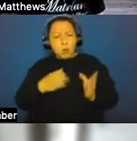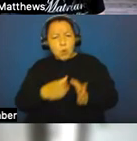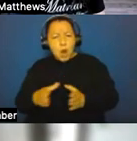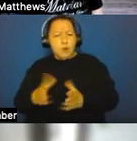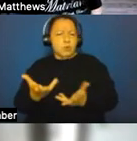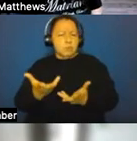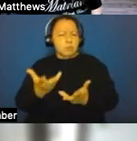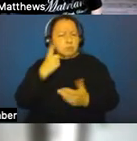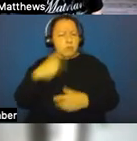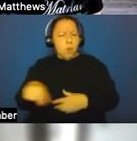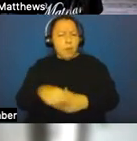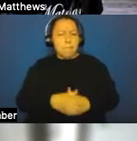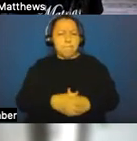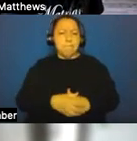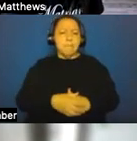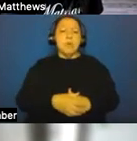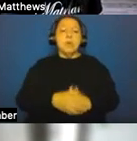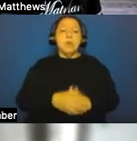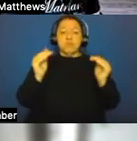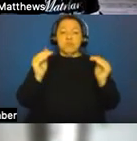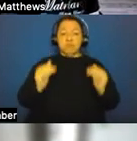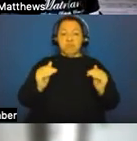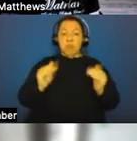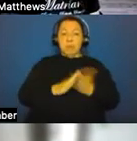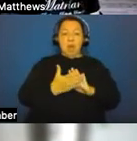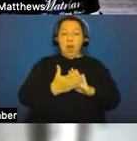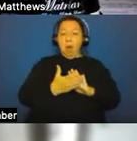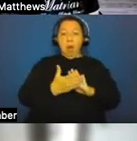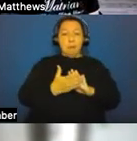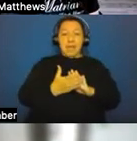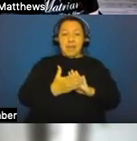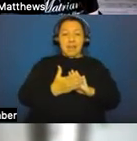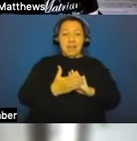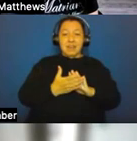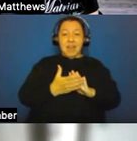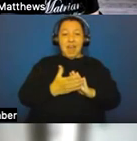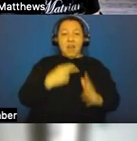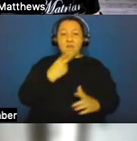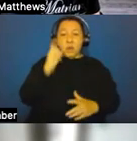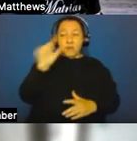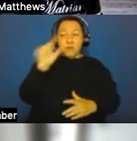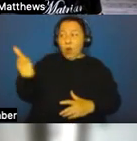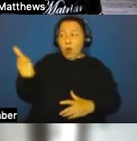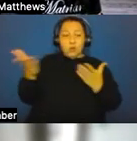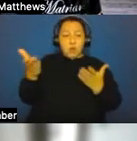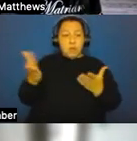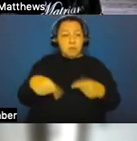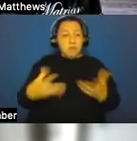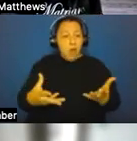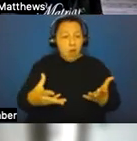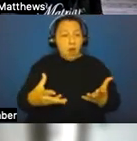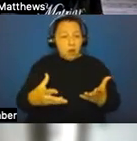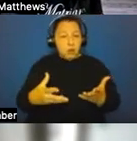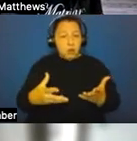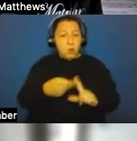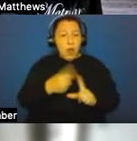Being a voice to other service providers as appropriate. Again, if you have a signed release